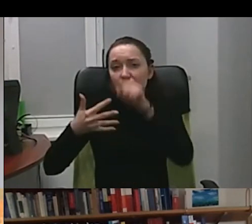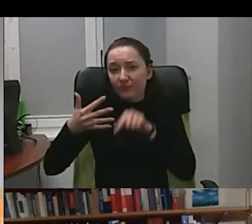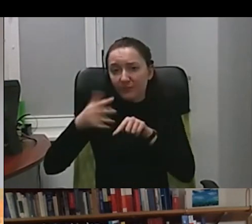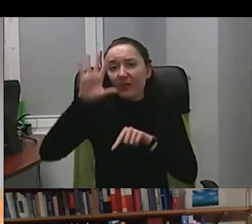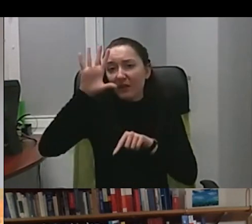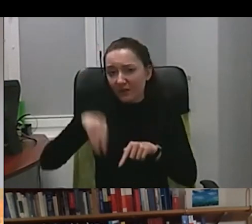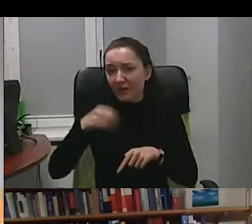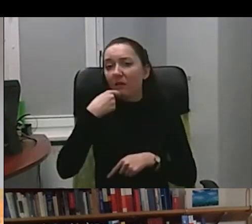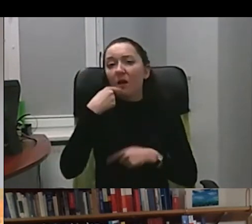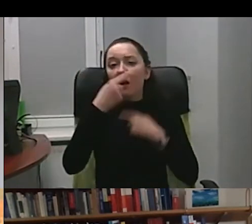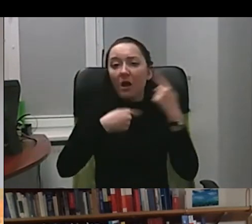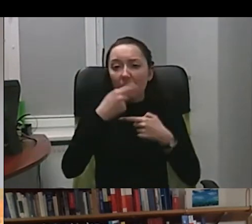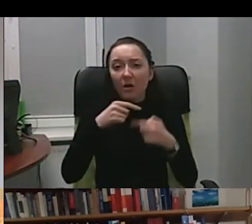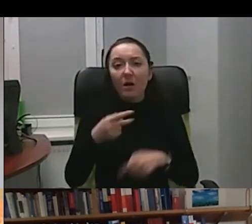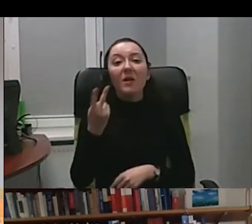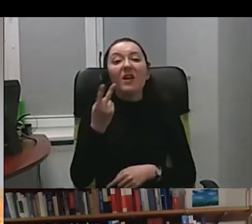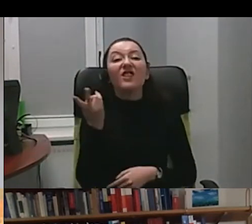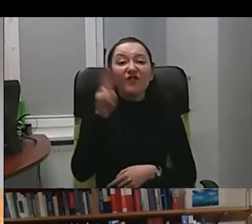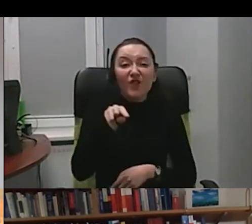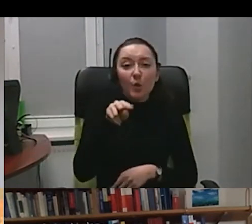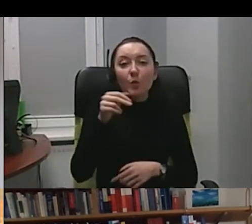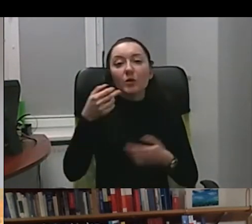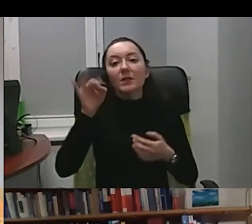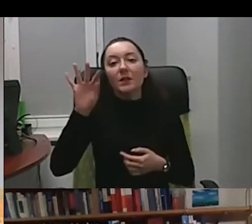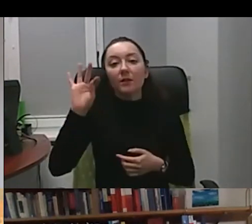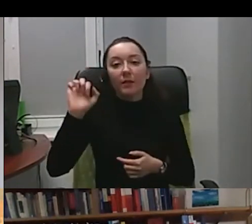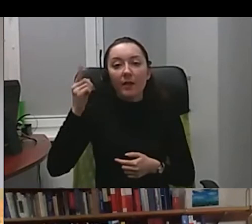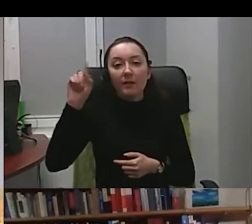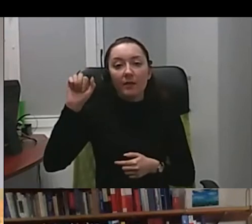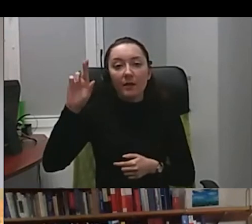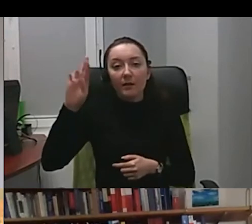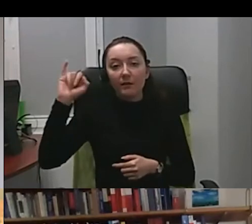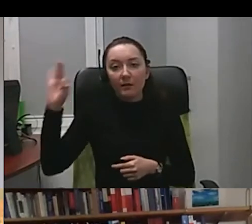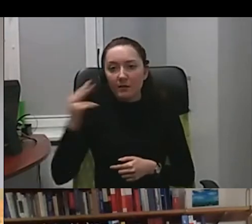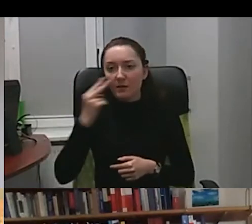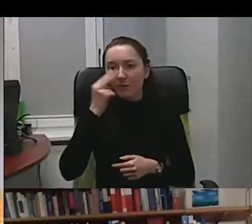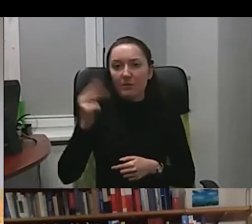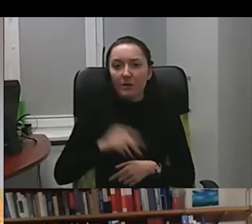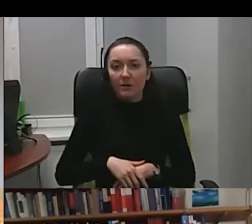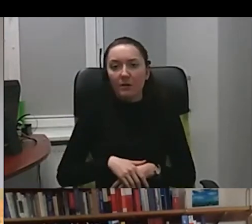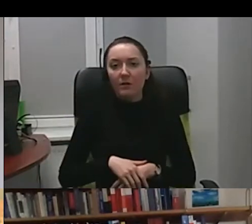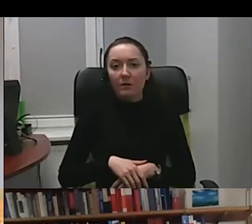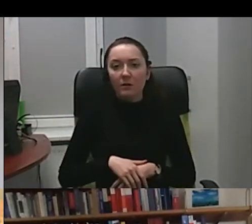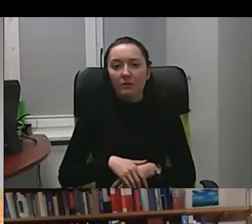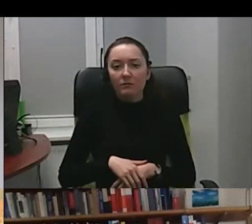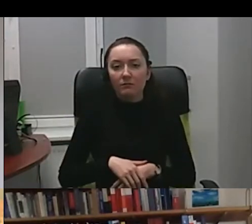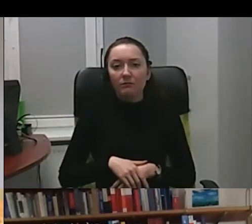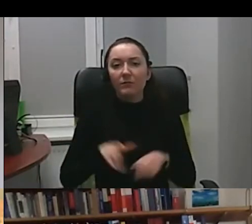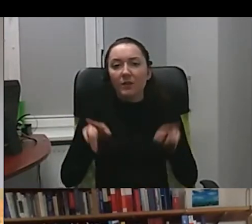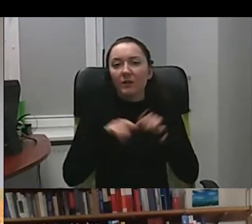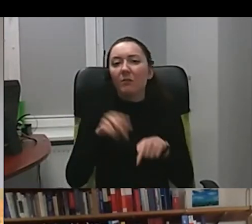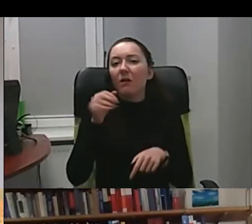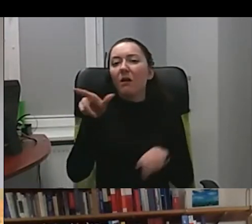And there is this whataboutism, which reminds us a lot of the Soviet propaganda, you know,